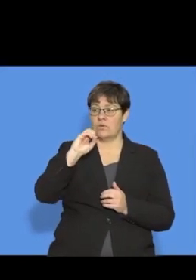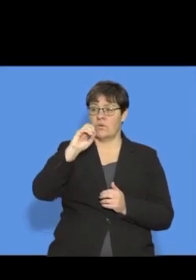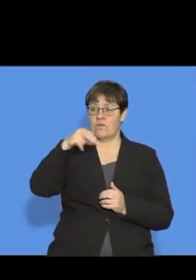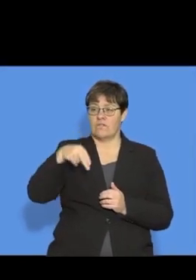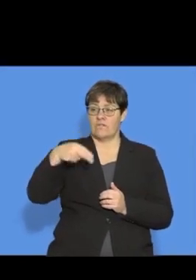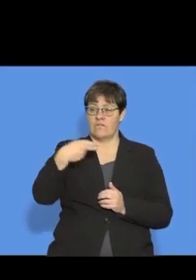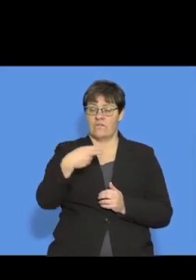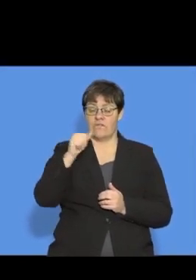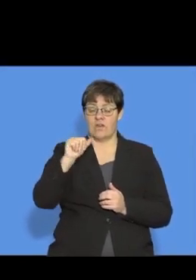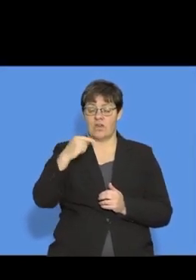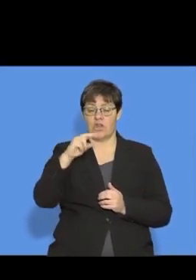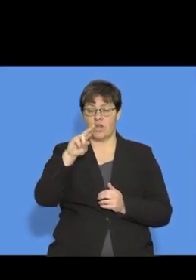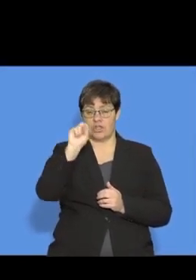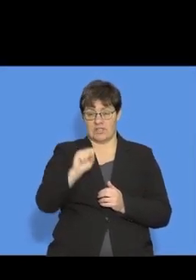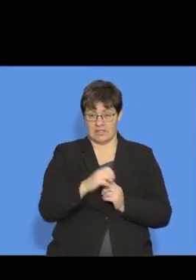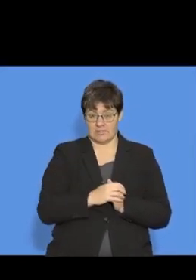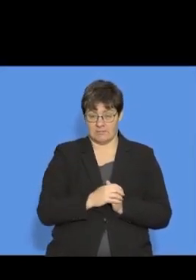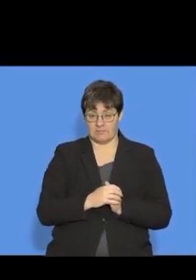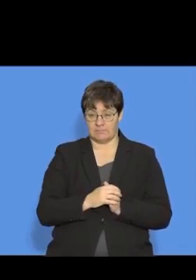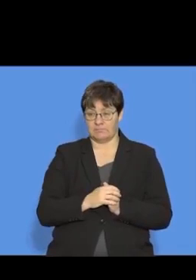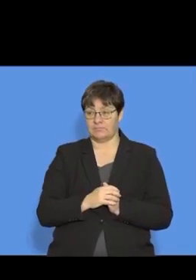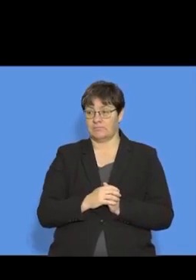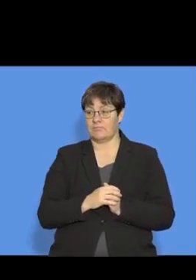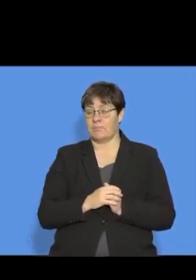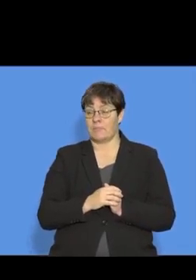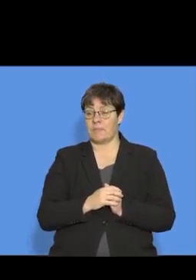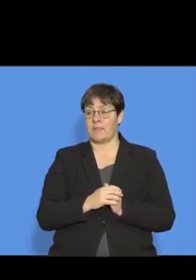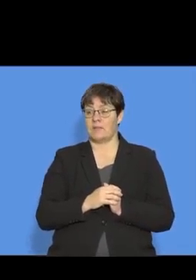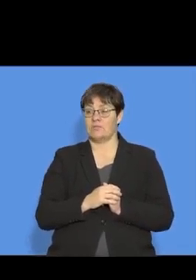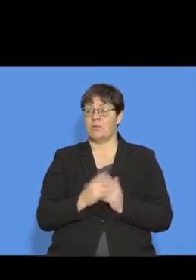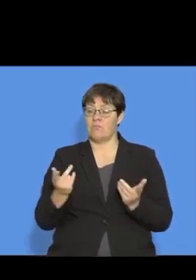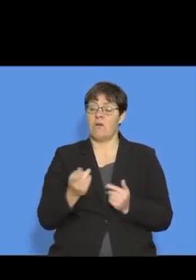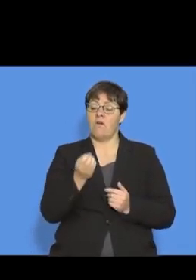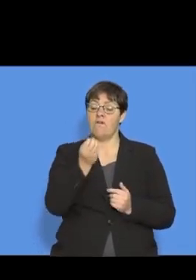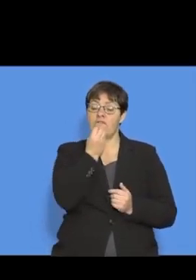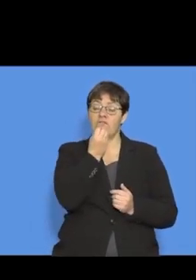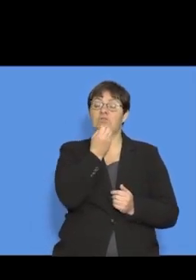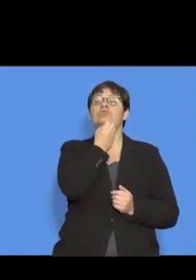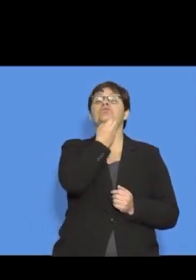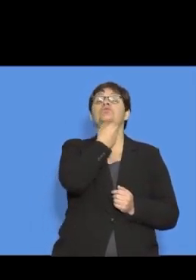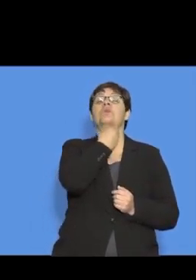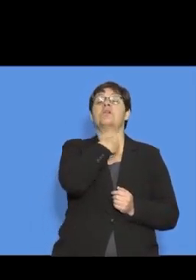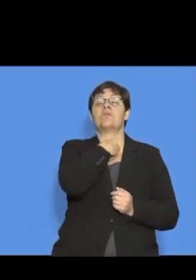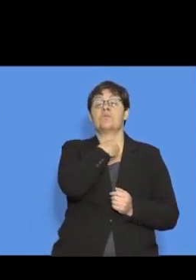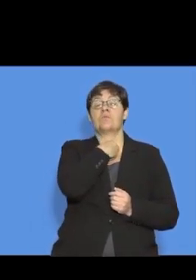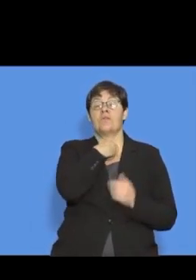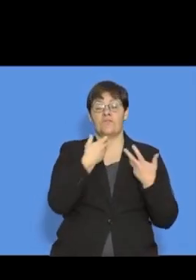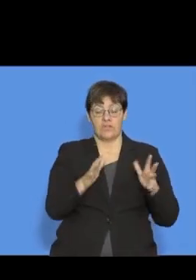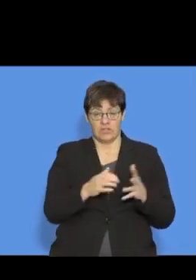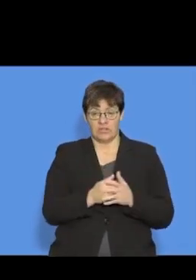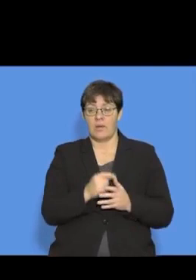carries down the food to the stomach, we call that the esophagus. So after food is swallowed, basically it's